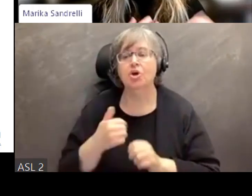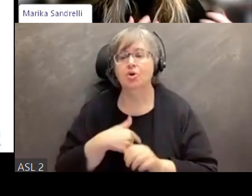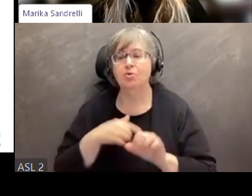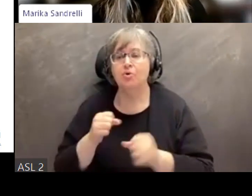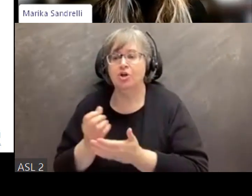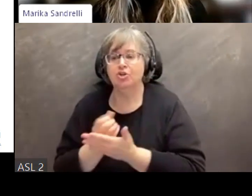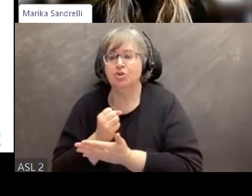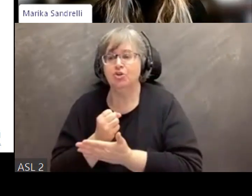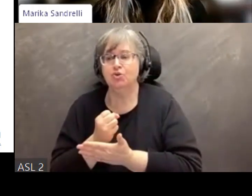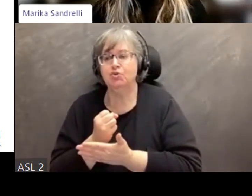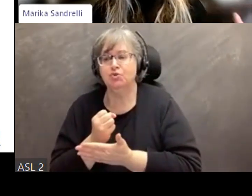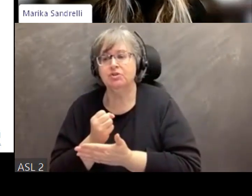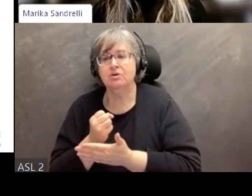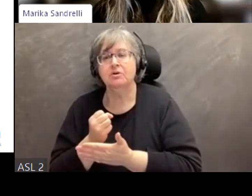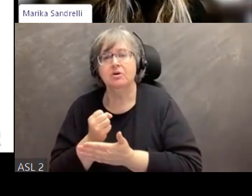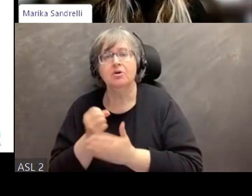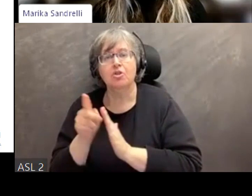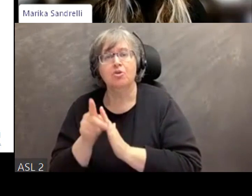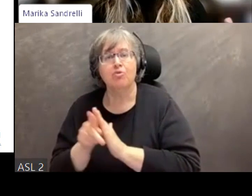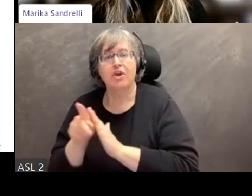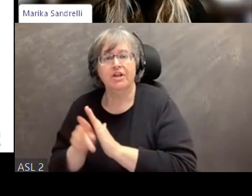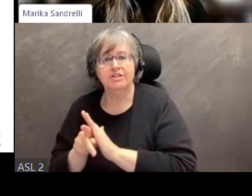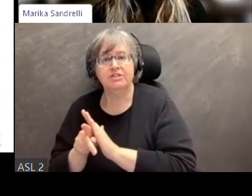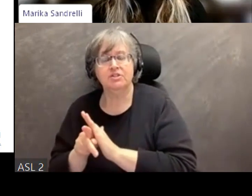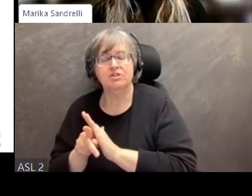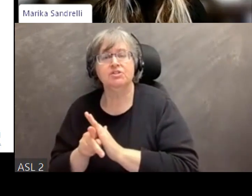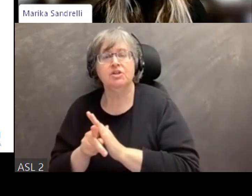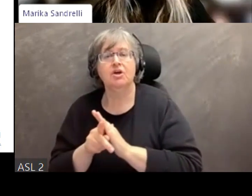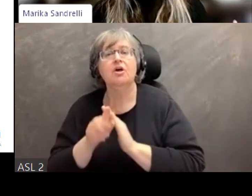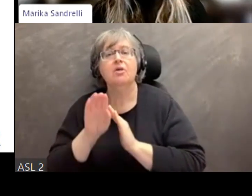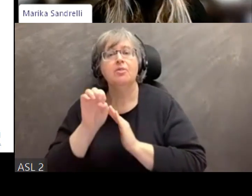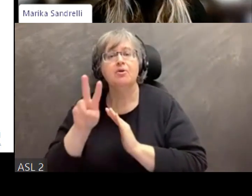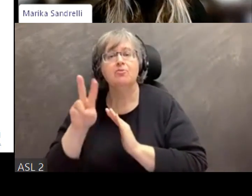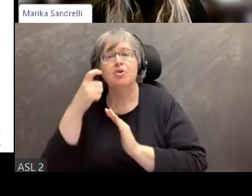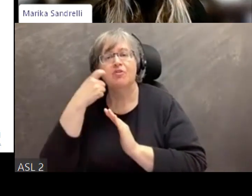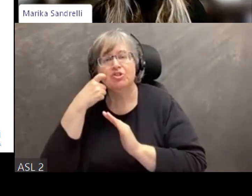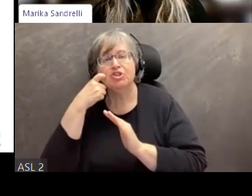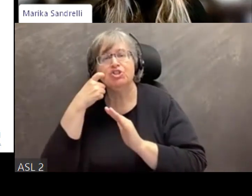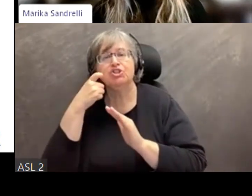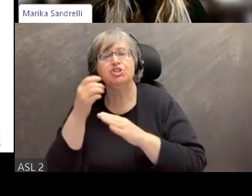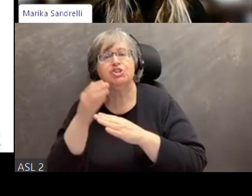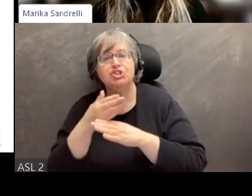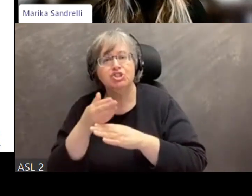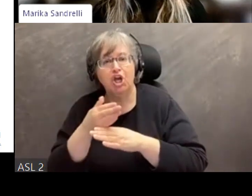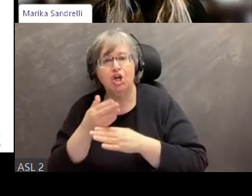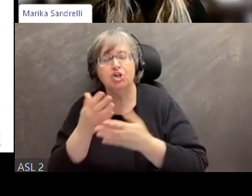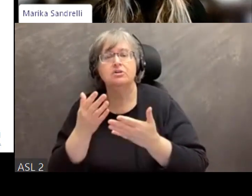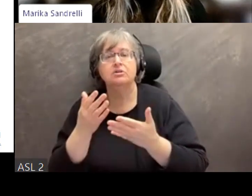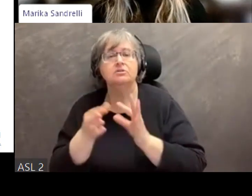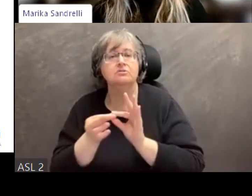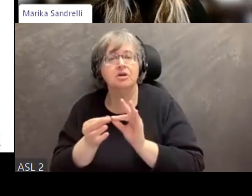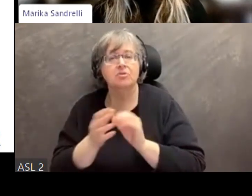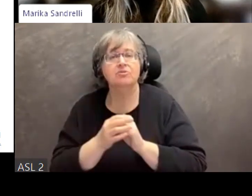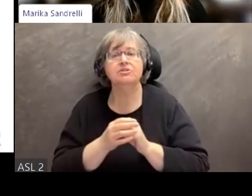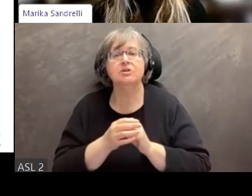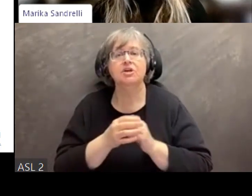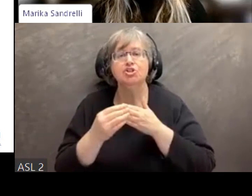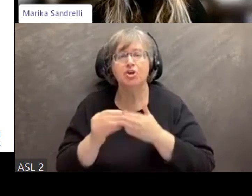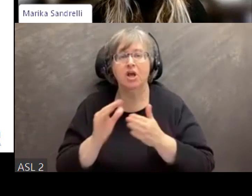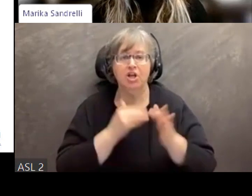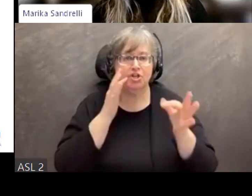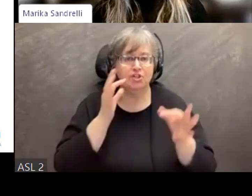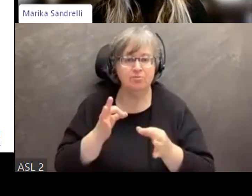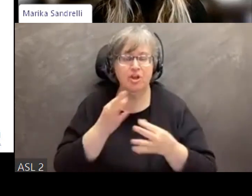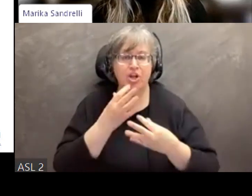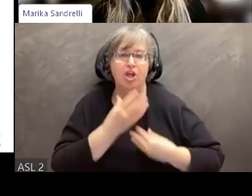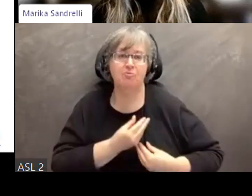we can use those principles that Bev just shared to guide our decisions and our behavior and be